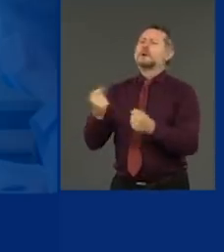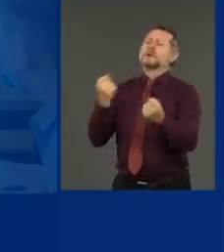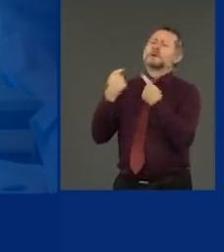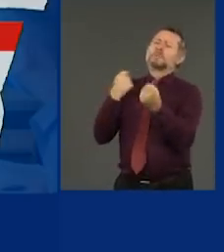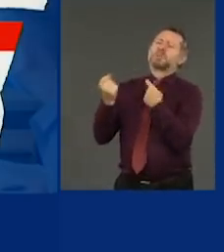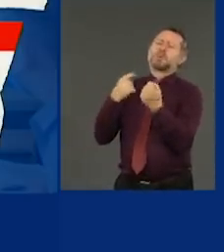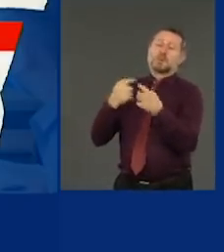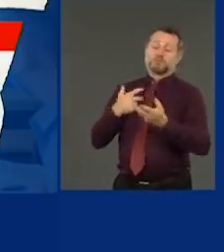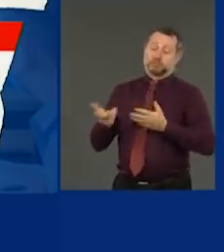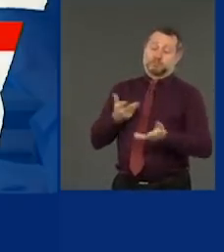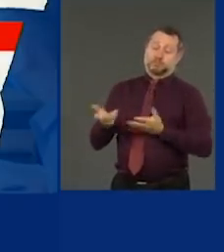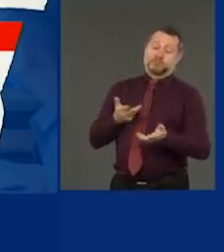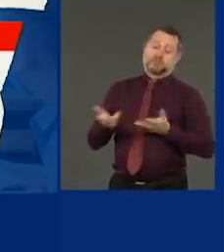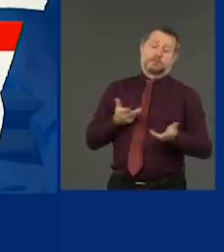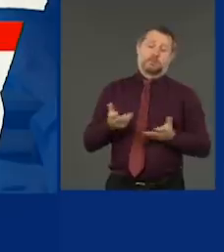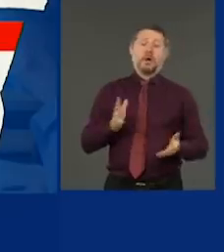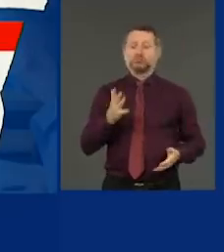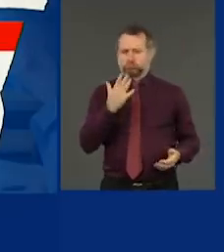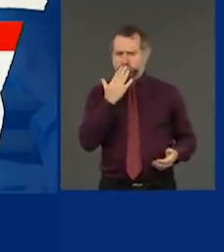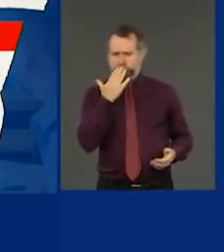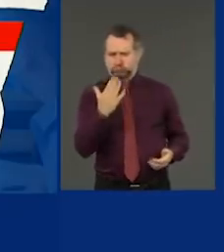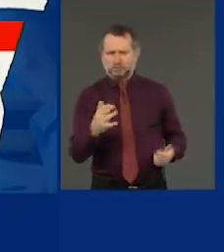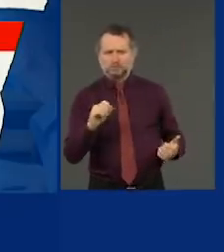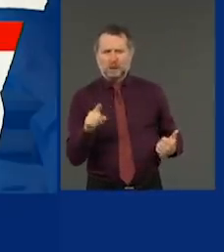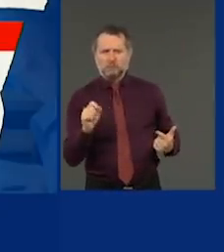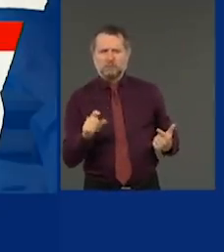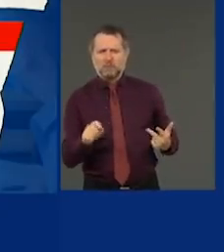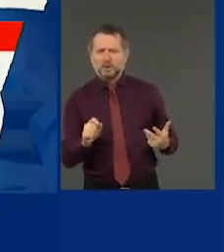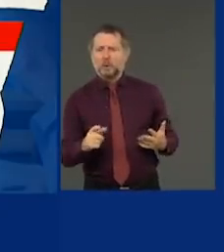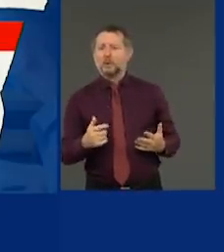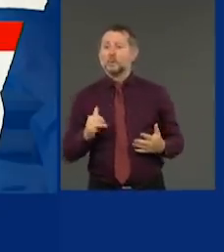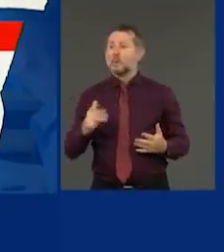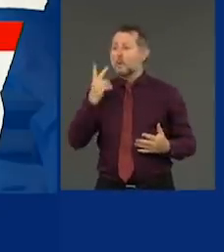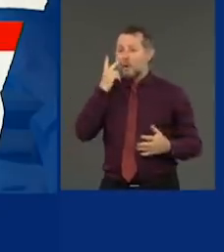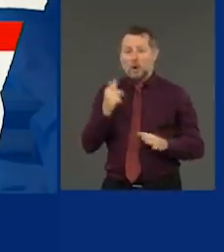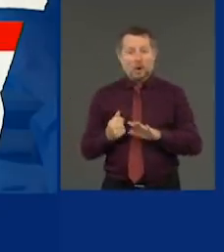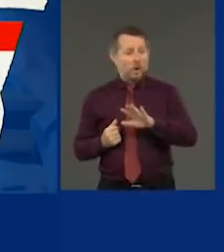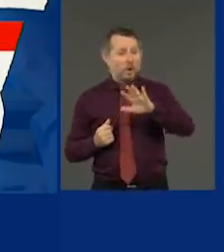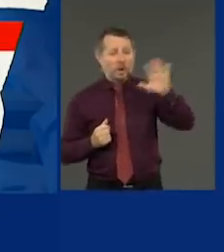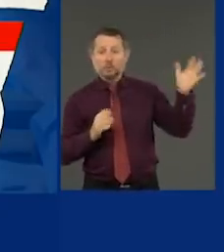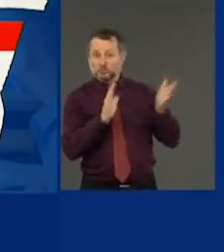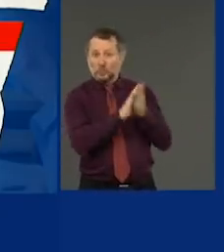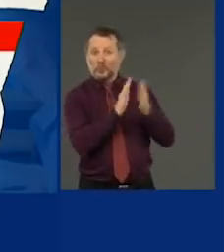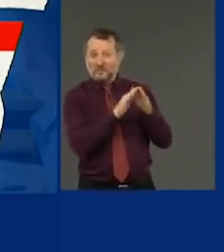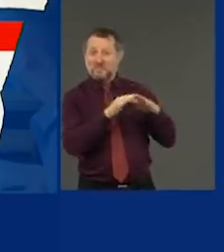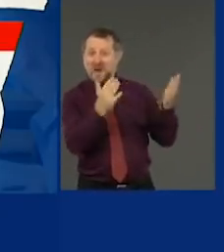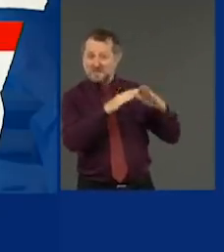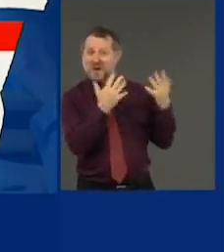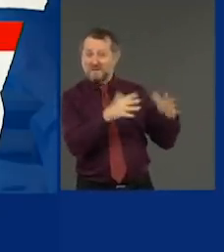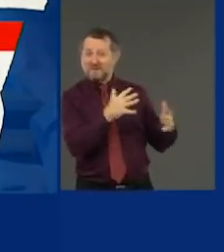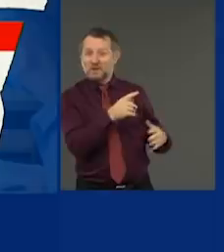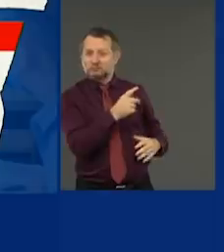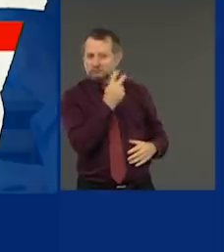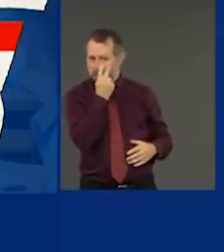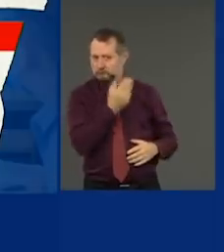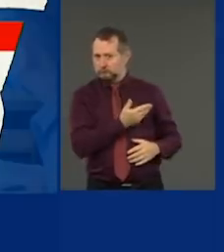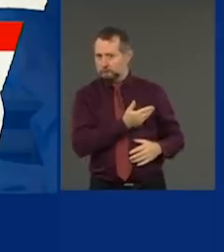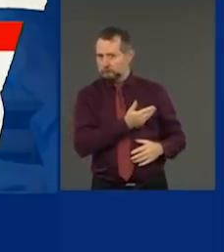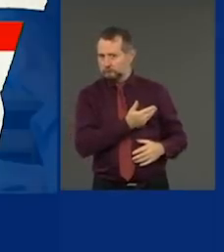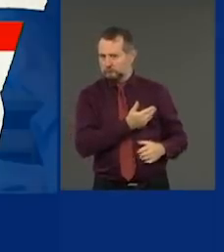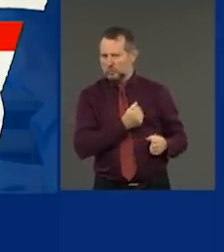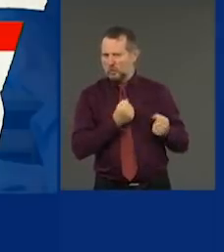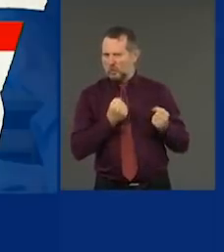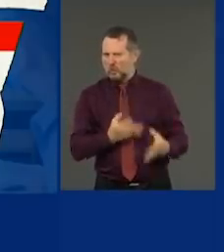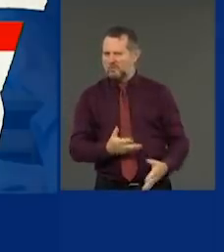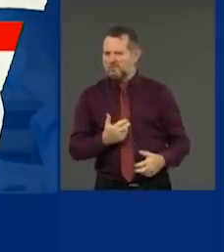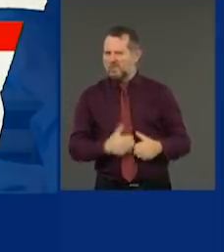good questions, because if you look around, opening schools has proven problematic.